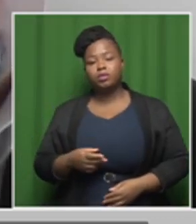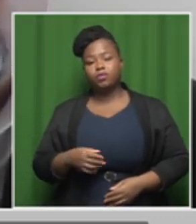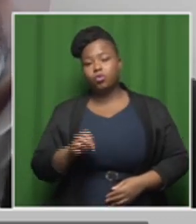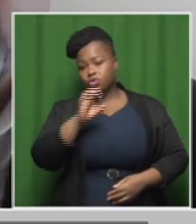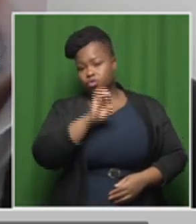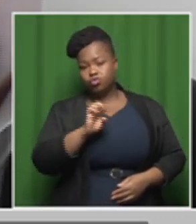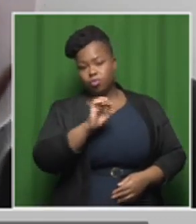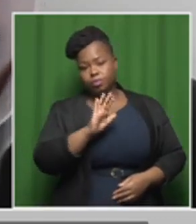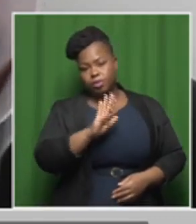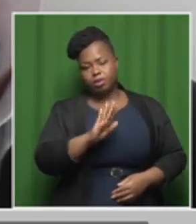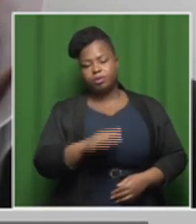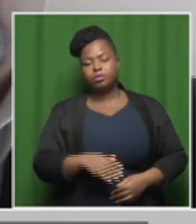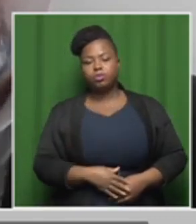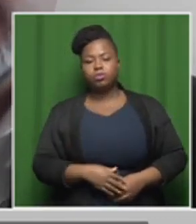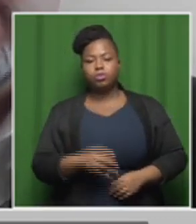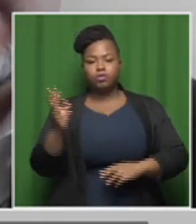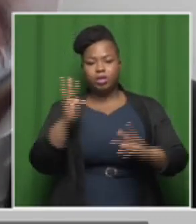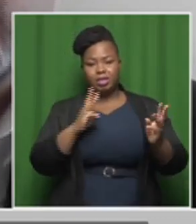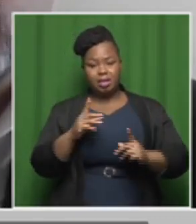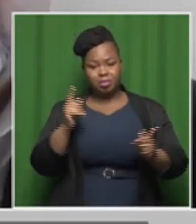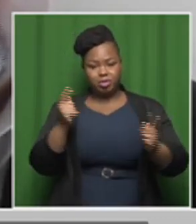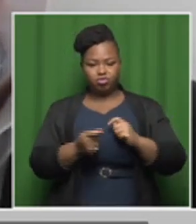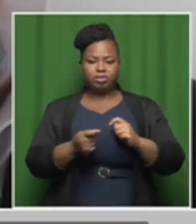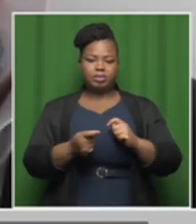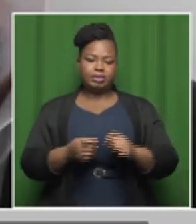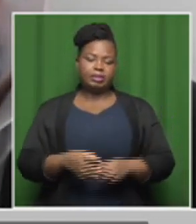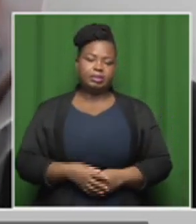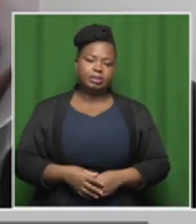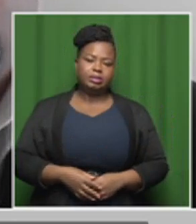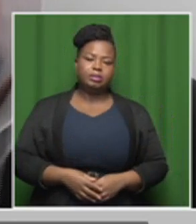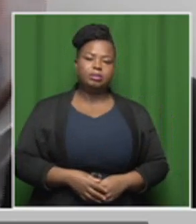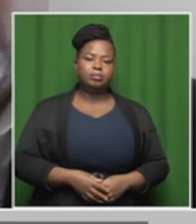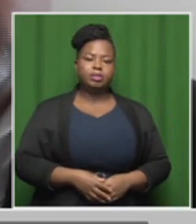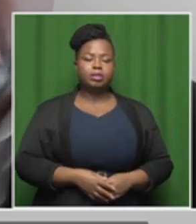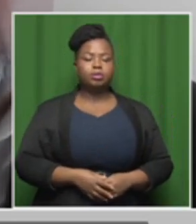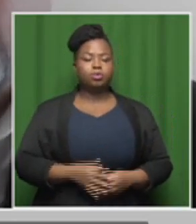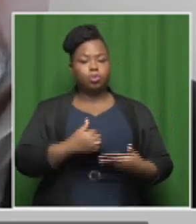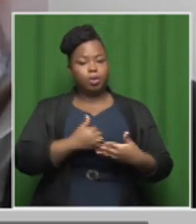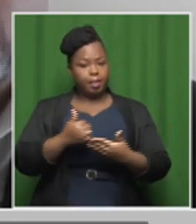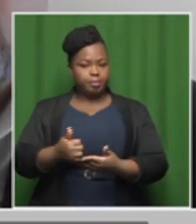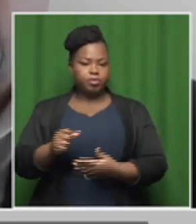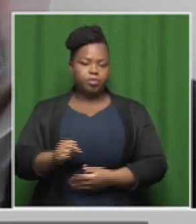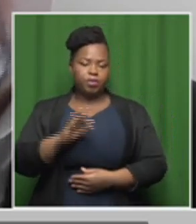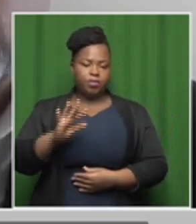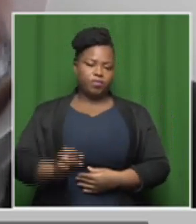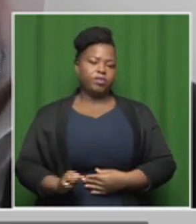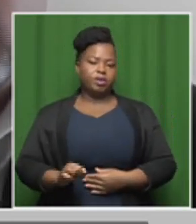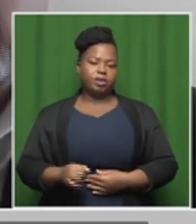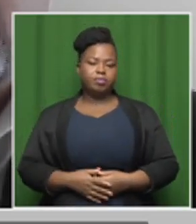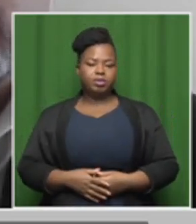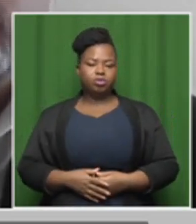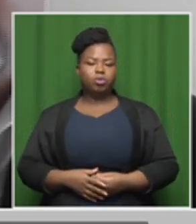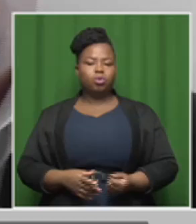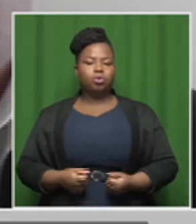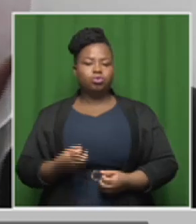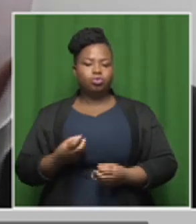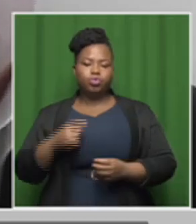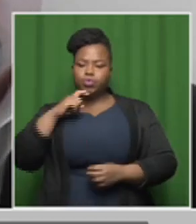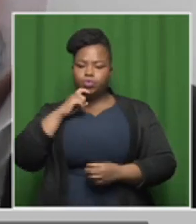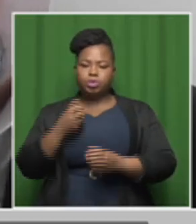Union, combating climate change, etc., and helping South Africa transition from using fossil fuels